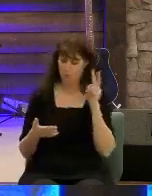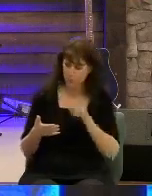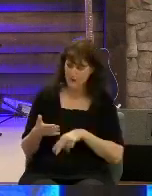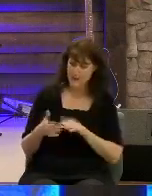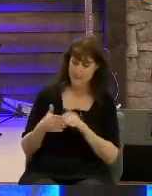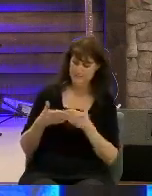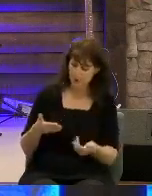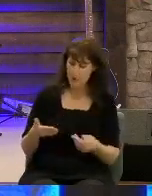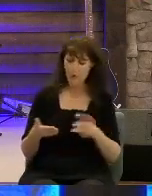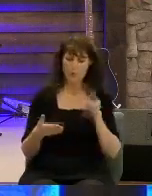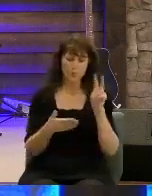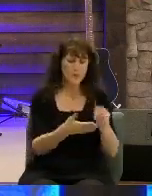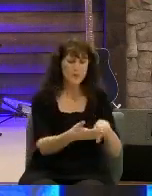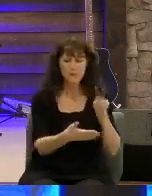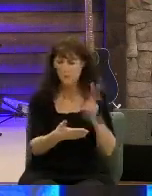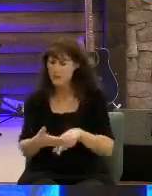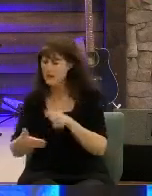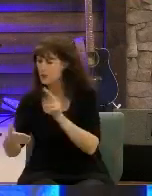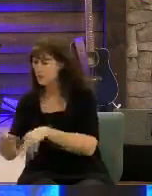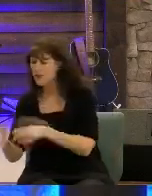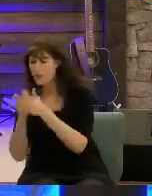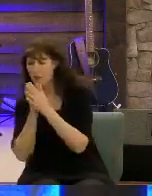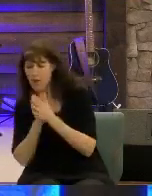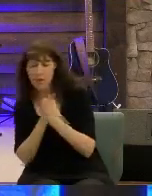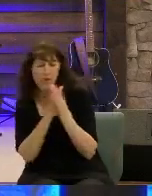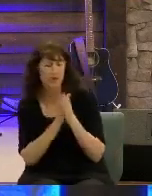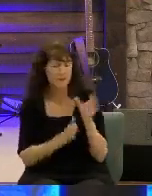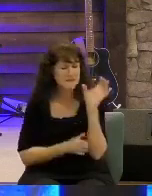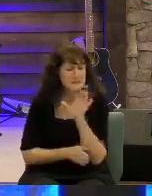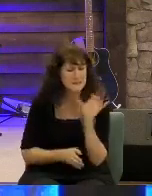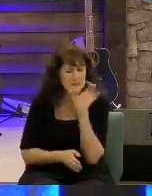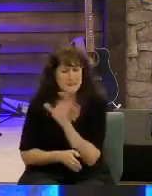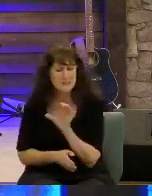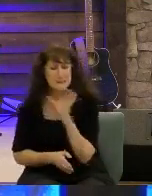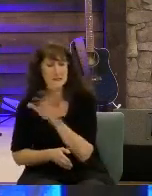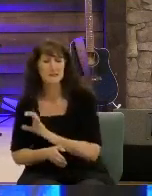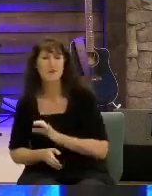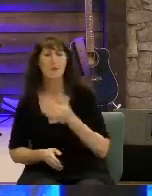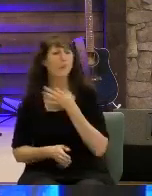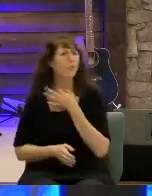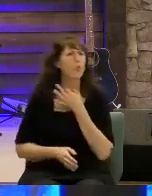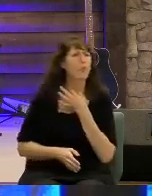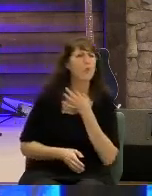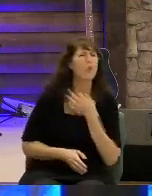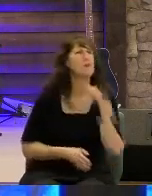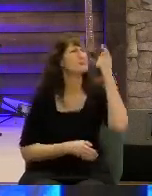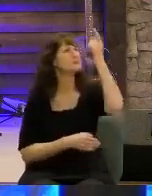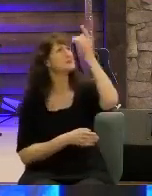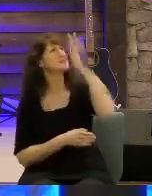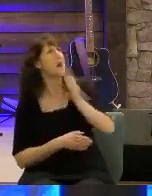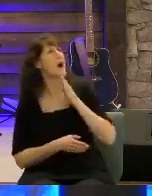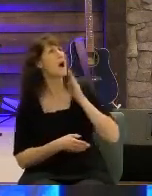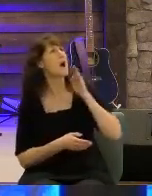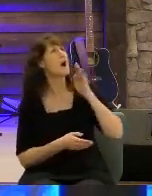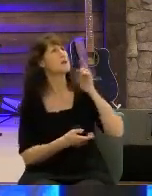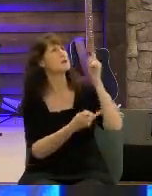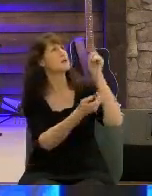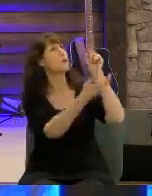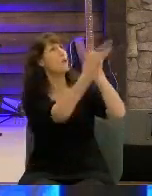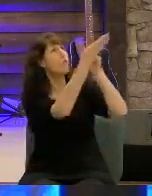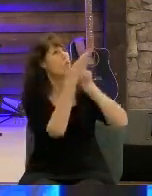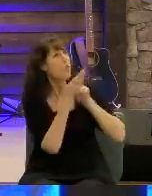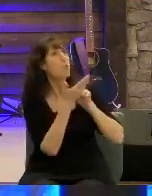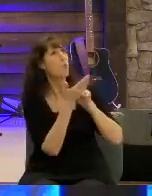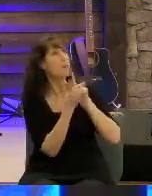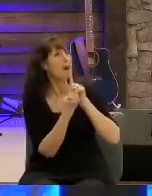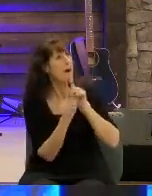all this material, and I'm praying, and I'm seeking, and I'm like, God, reveal the answer to me as to what's going on, you